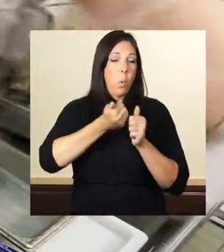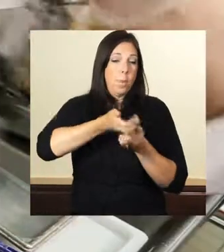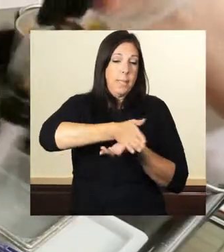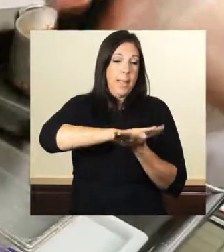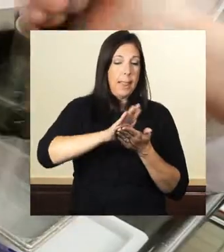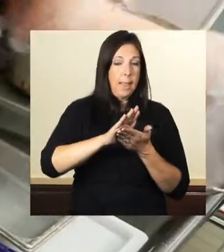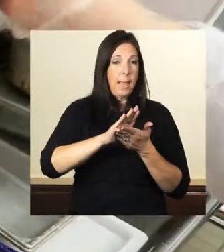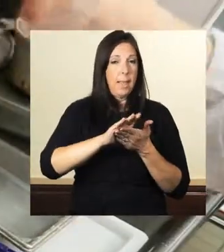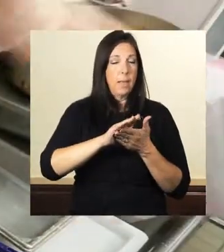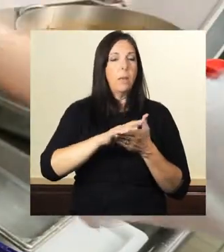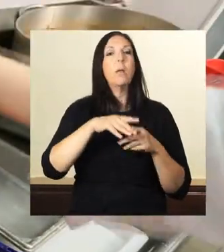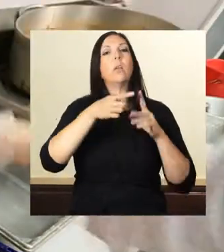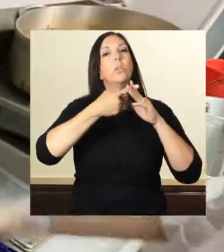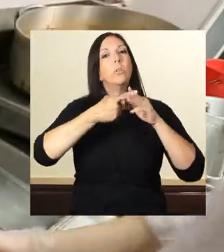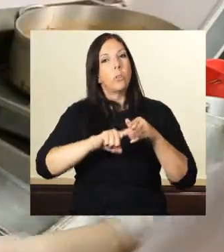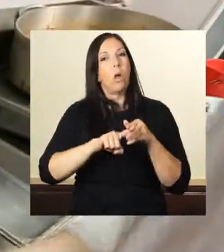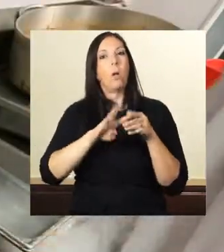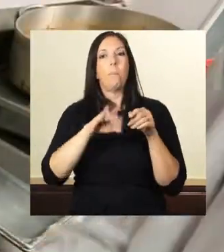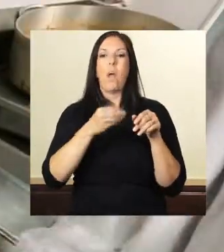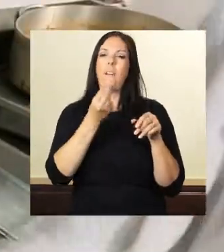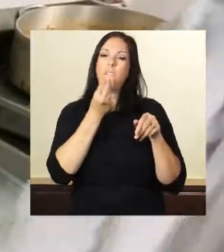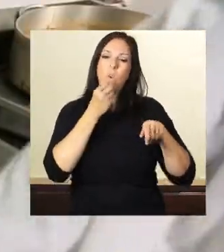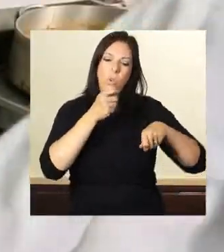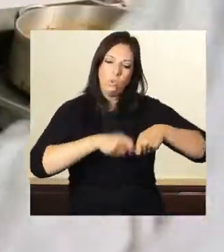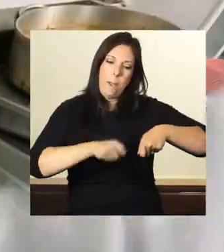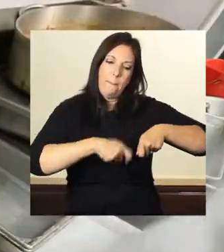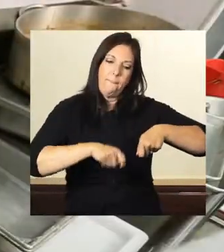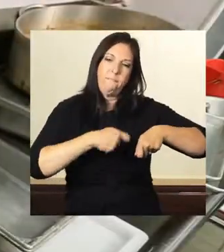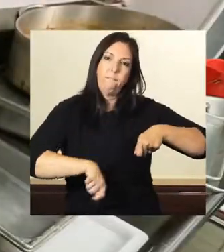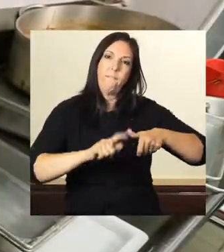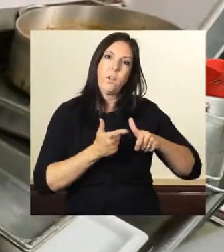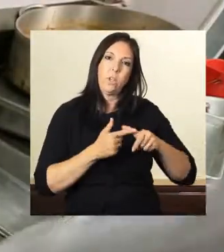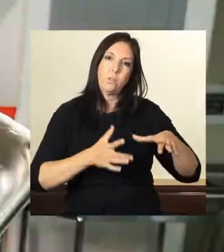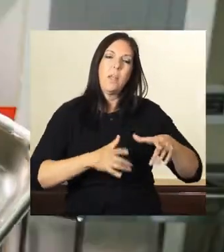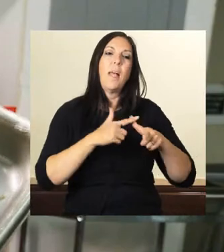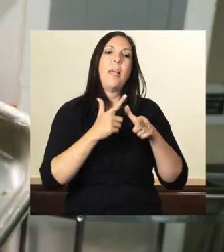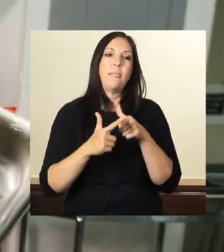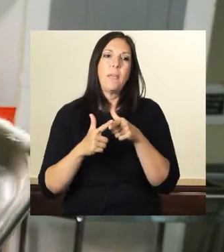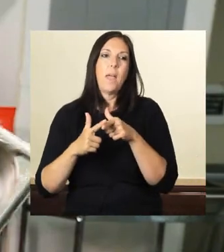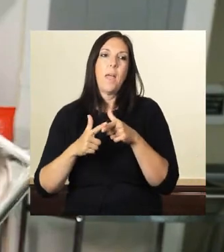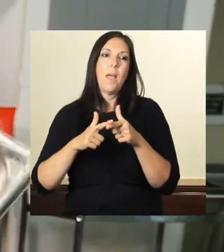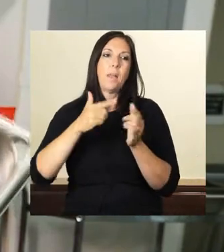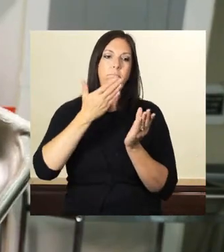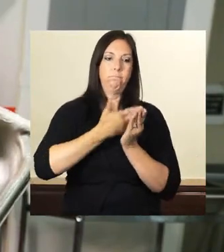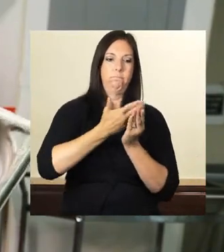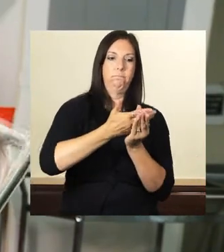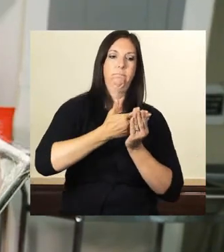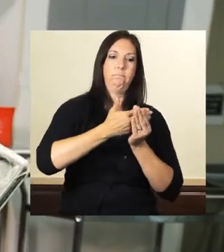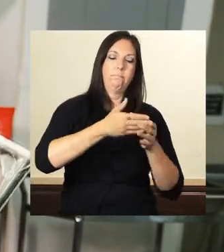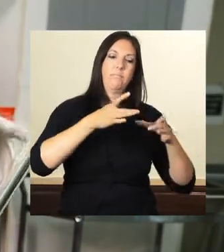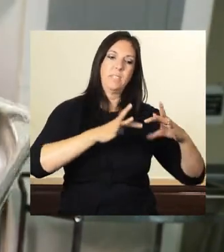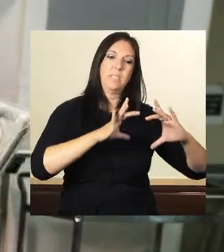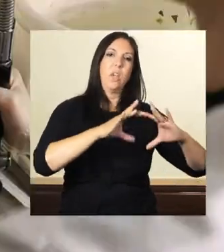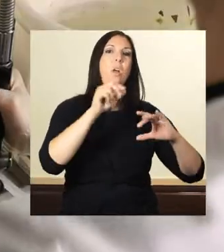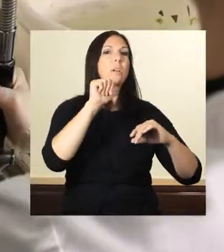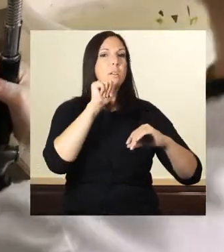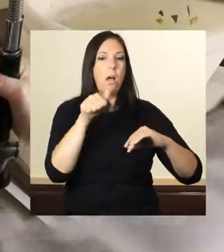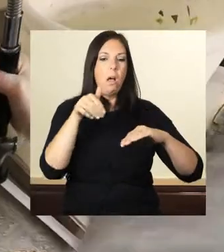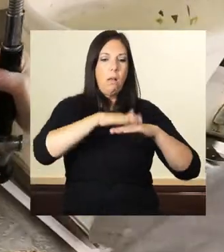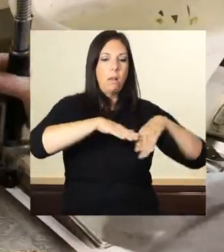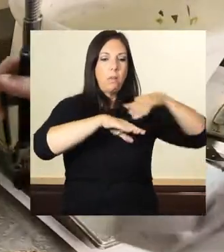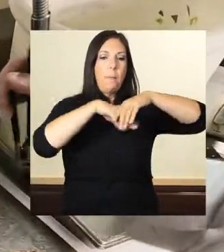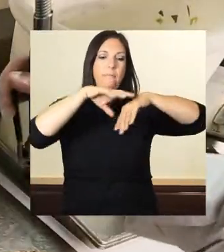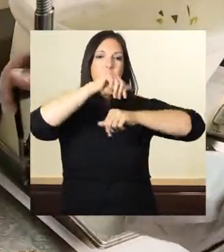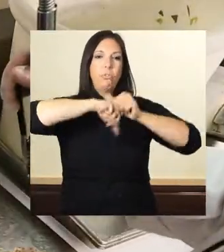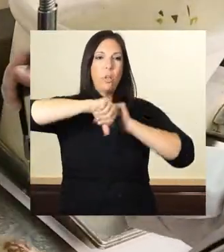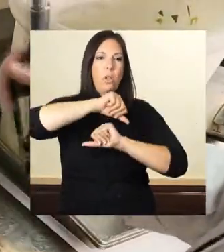the stakes are high to get this right. To get the cleanest dishes, start by scraping leftover food from the dishes, then